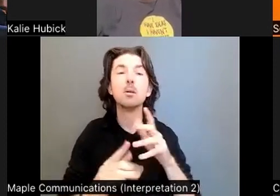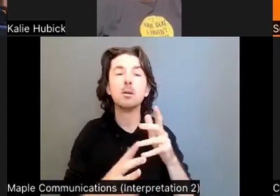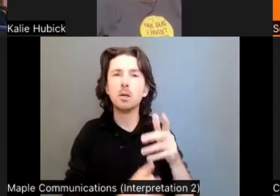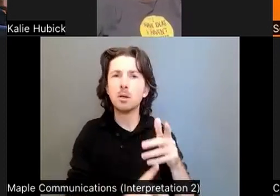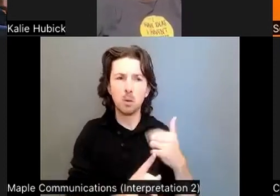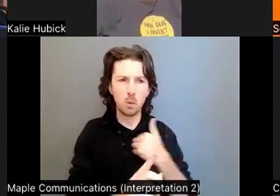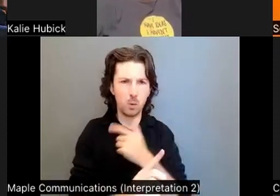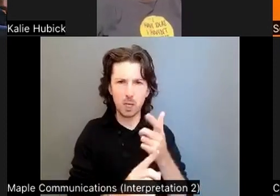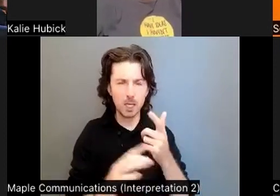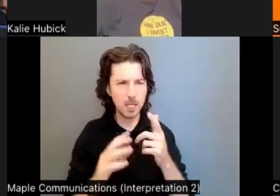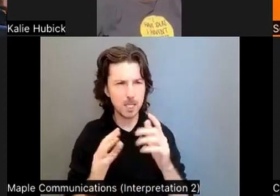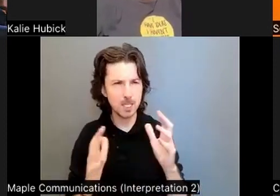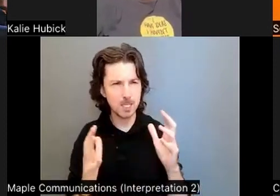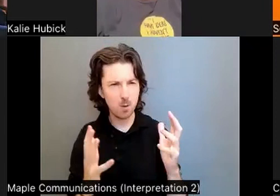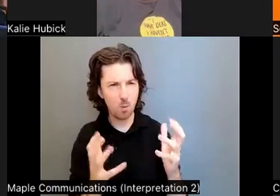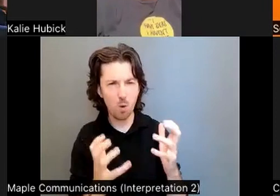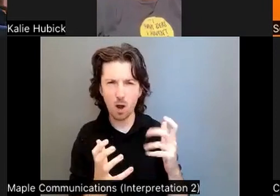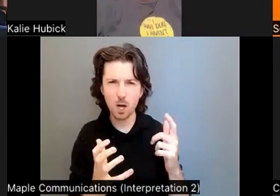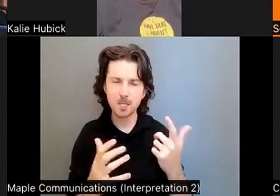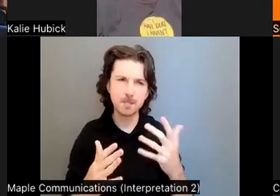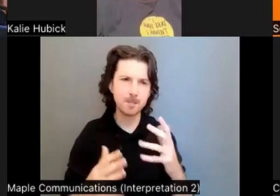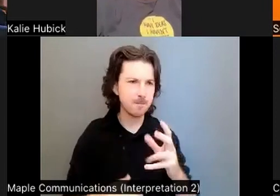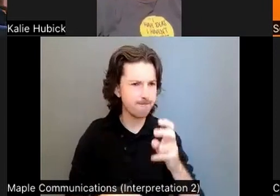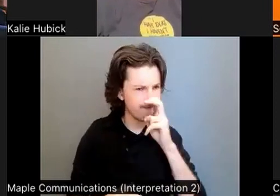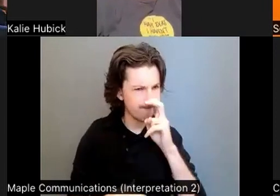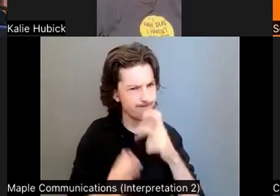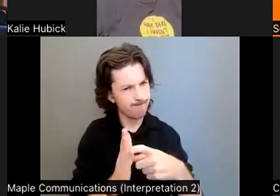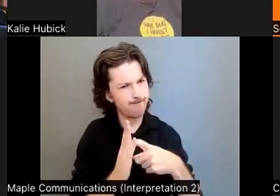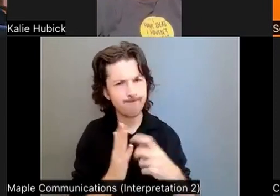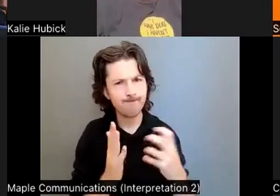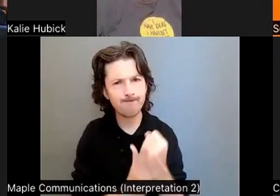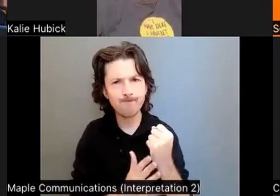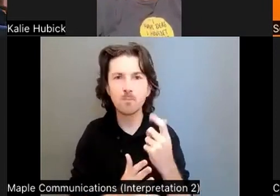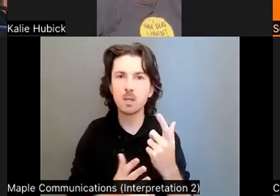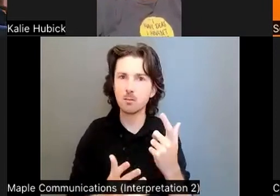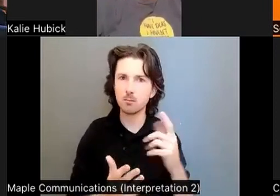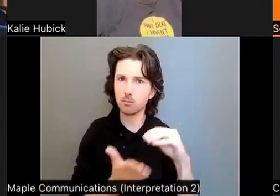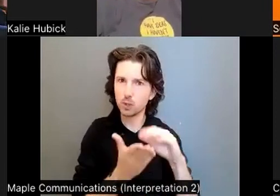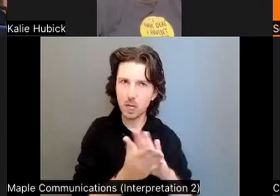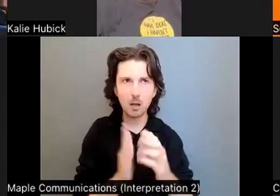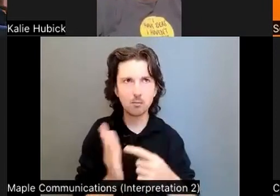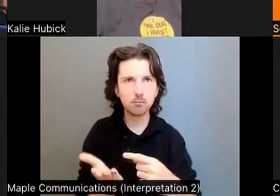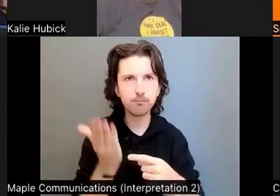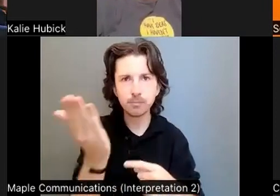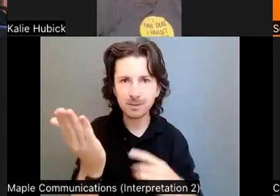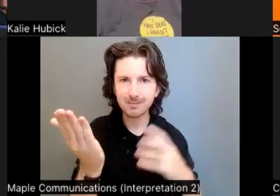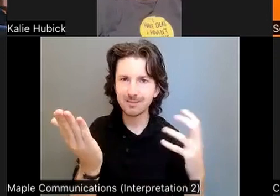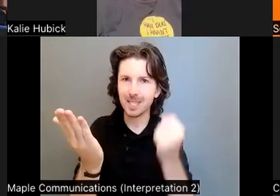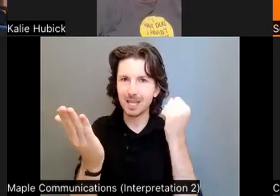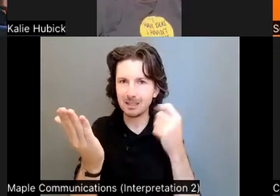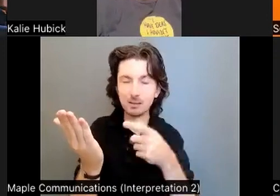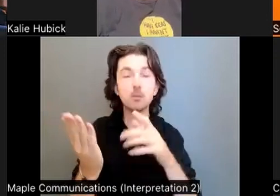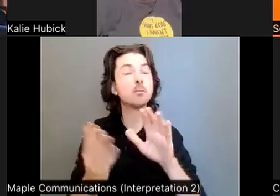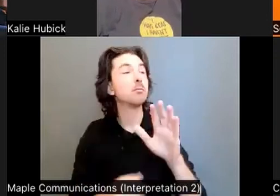demands in a lot of cases. Yeah. Totally. Awesome. With that, I think that's an excellent